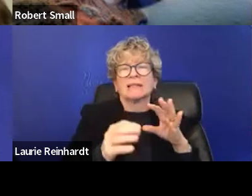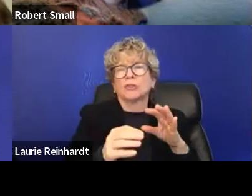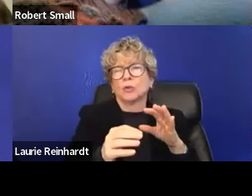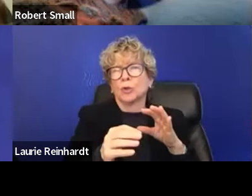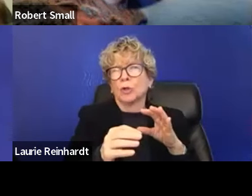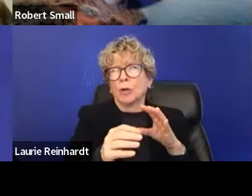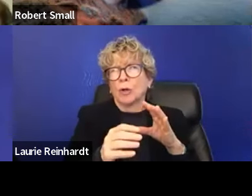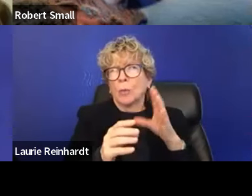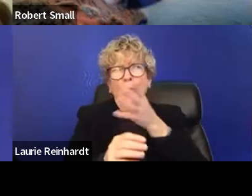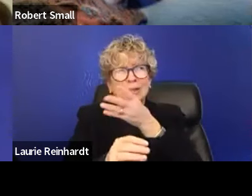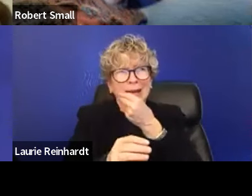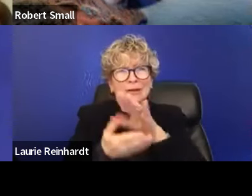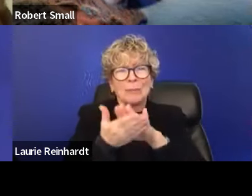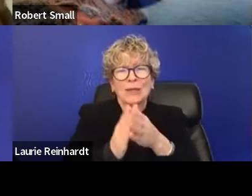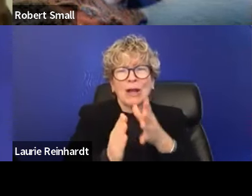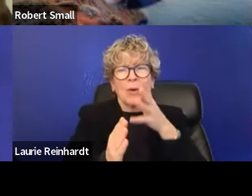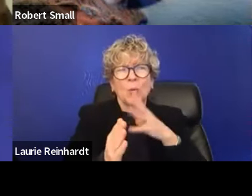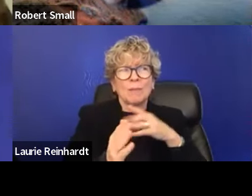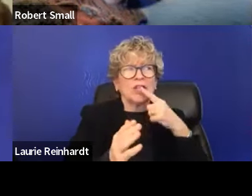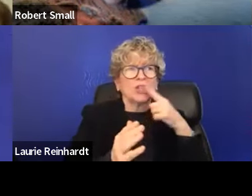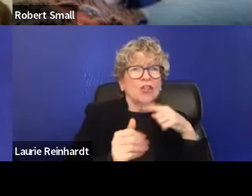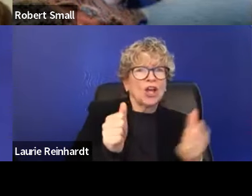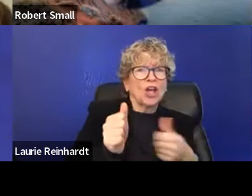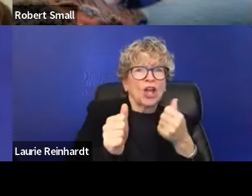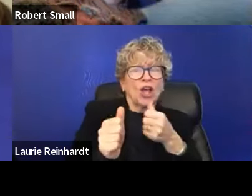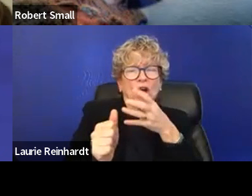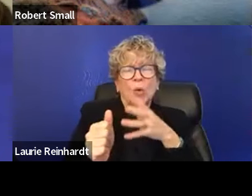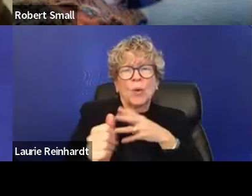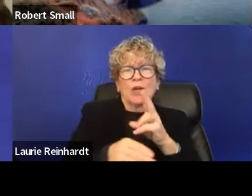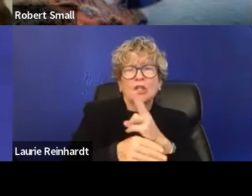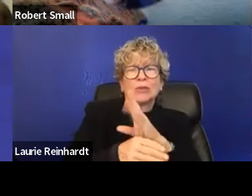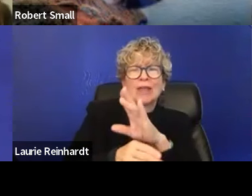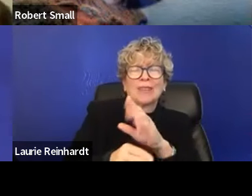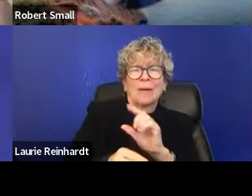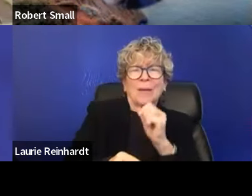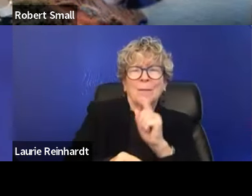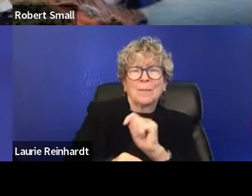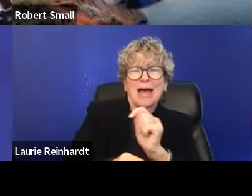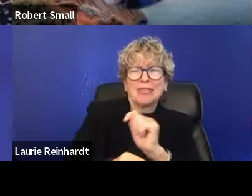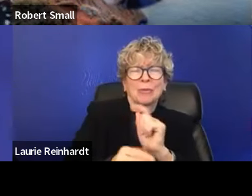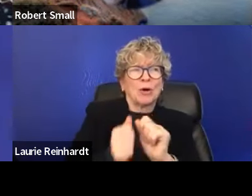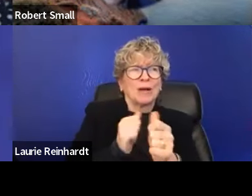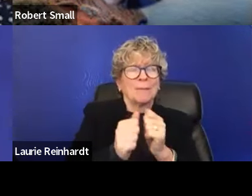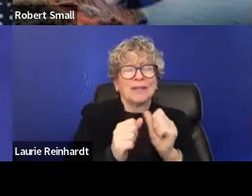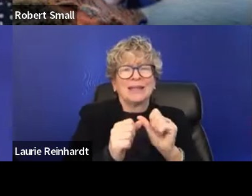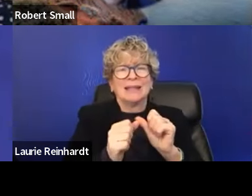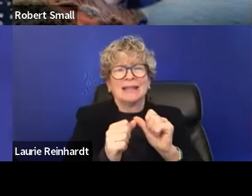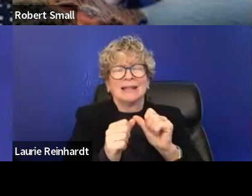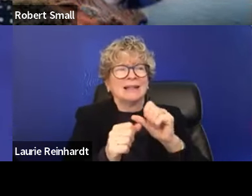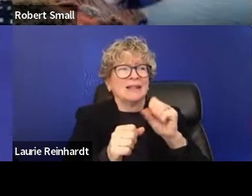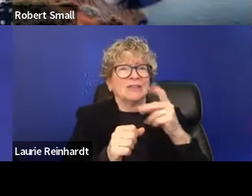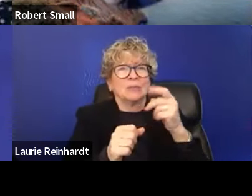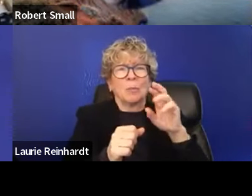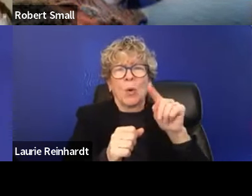woman so that he can target women by using their bathrooms or competing in sports or being housed in prison